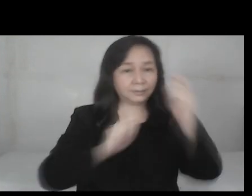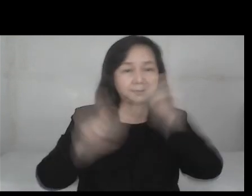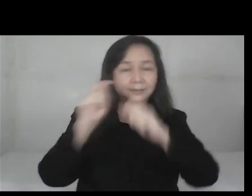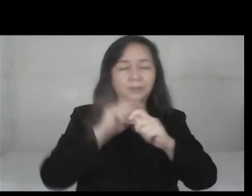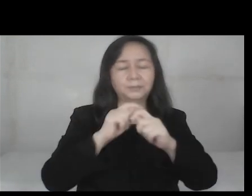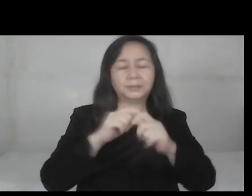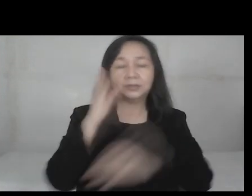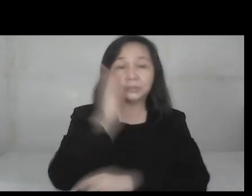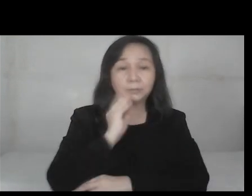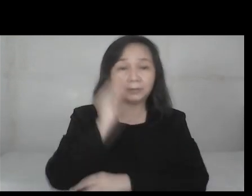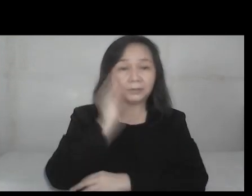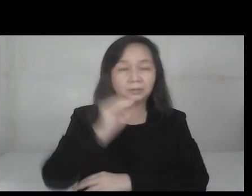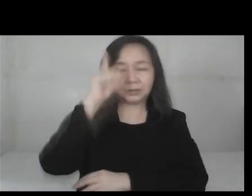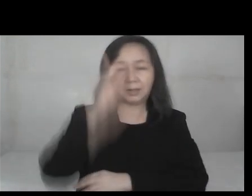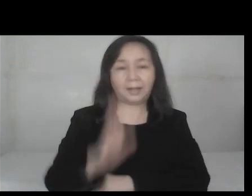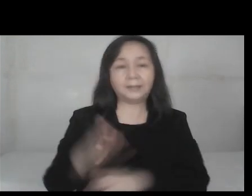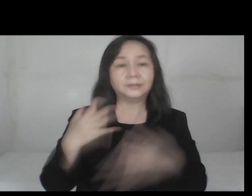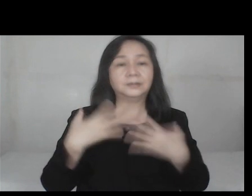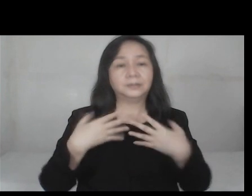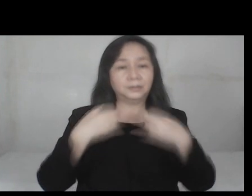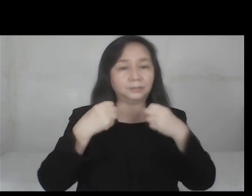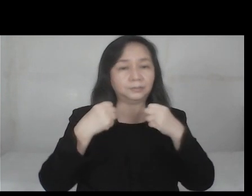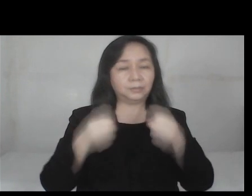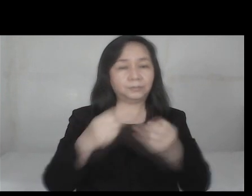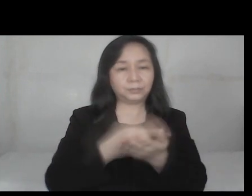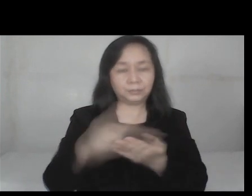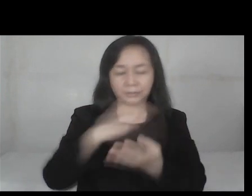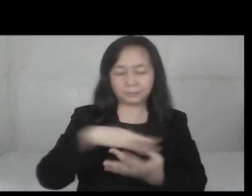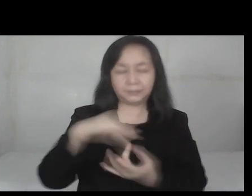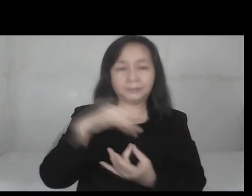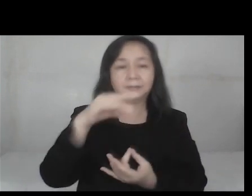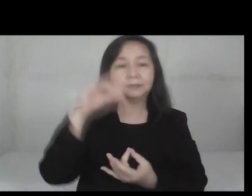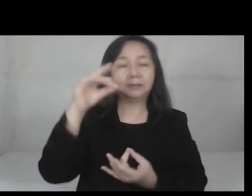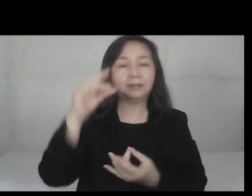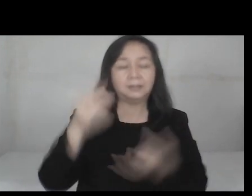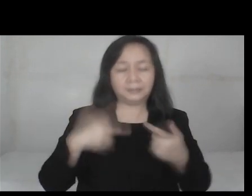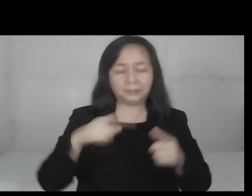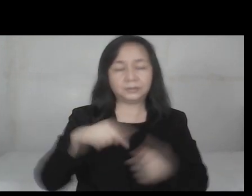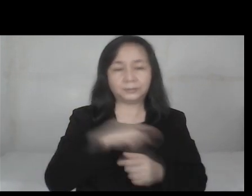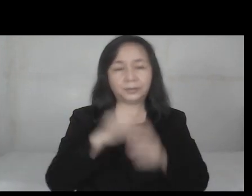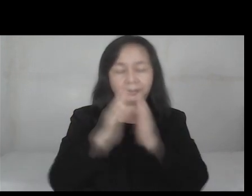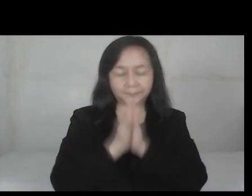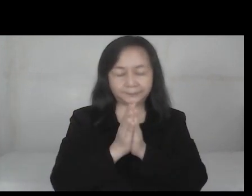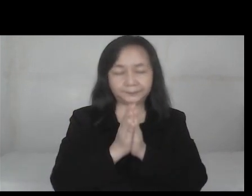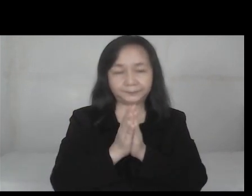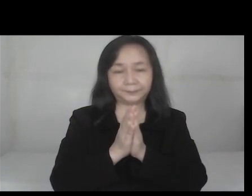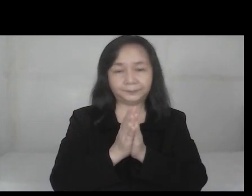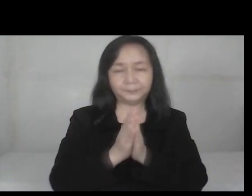kind, may experience the healing and strengthening presence of the Holy Spirit. Let us pray.